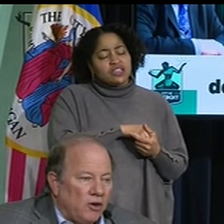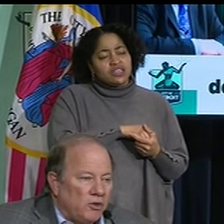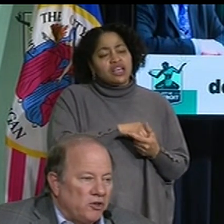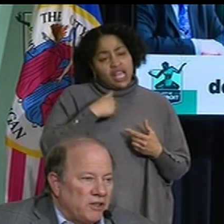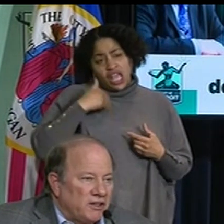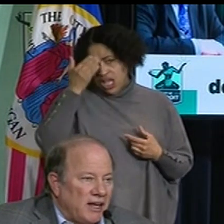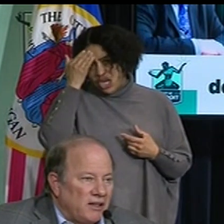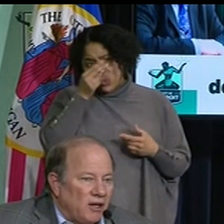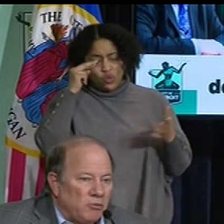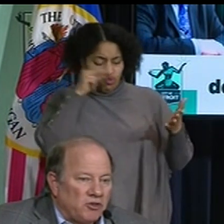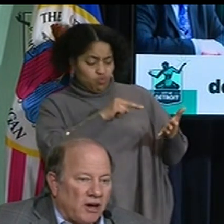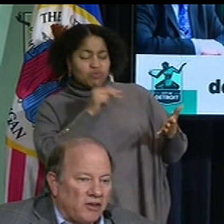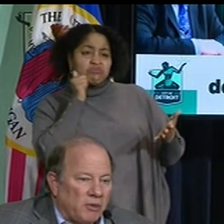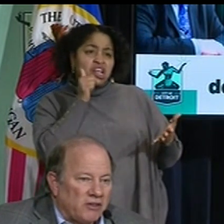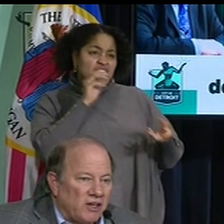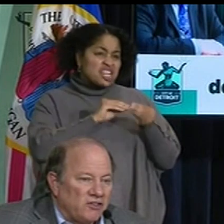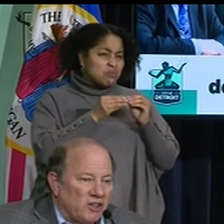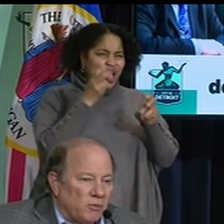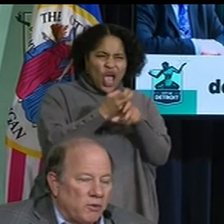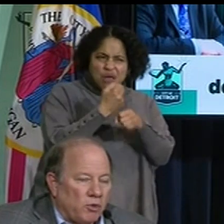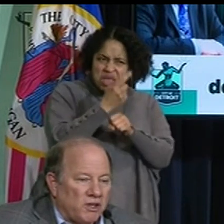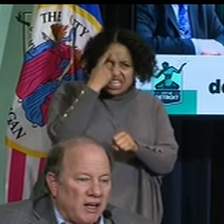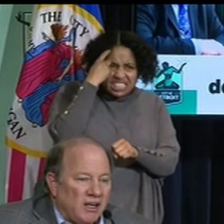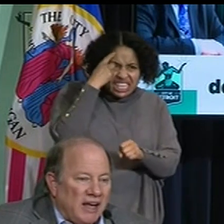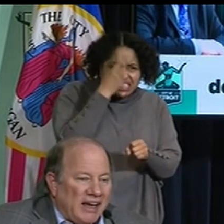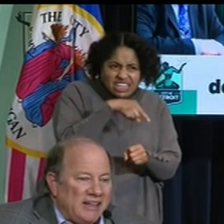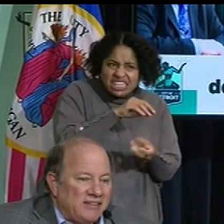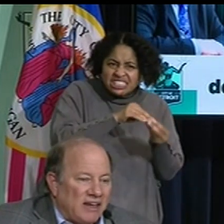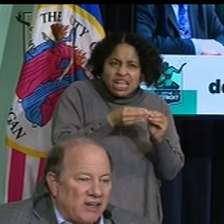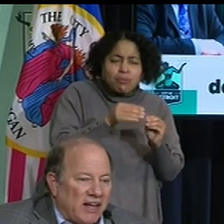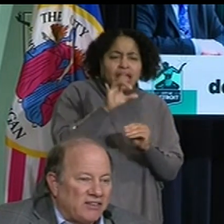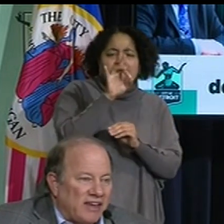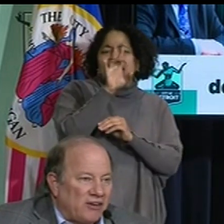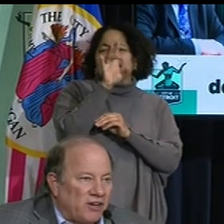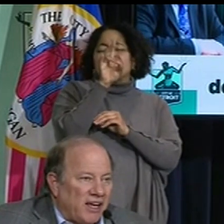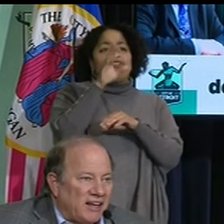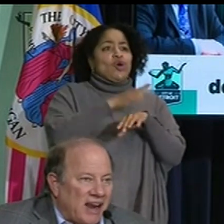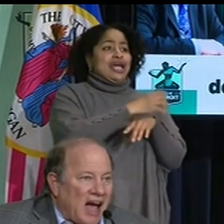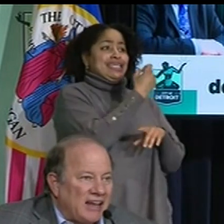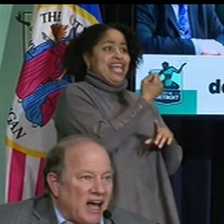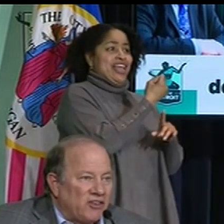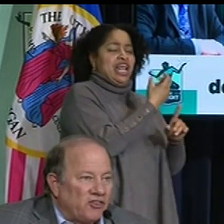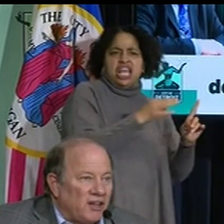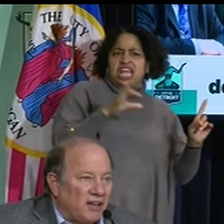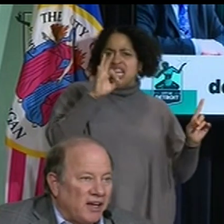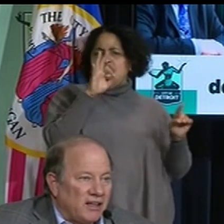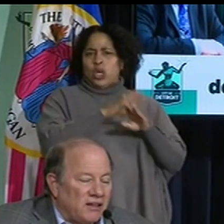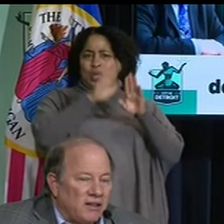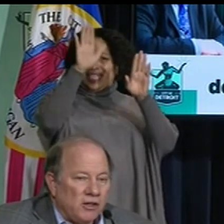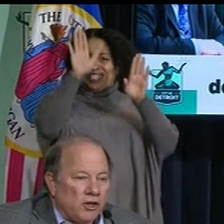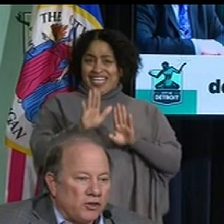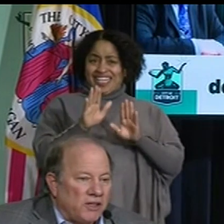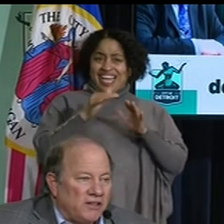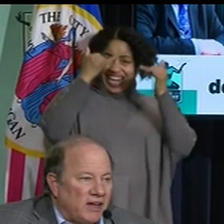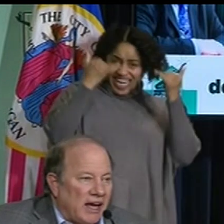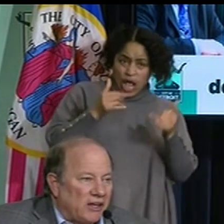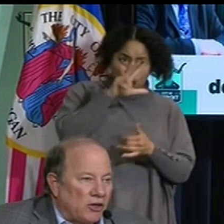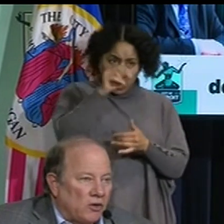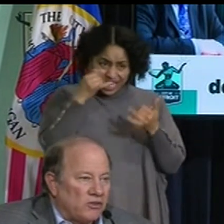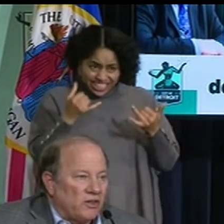And I know when you look at the daily numbers, it's hard to make sense of them. We reported 87 on Saturday and 9 on Sunday, and